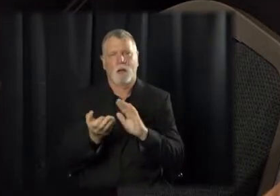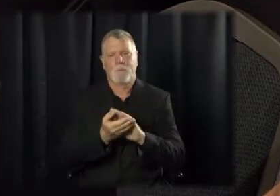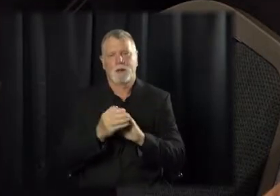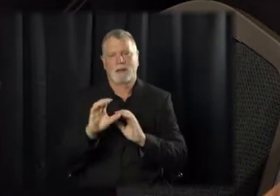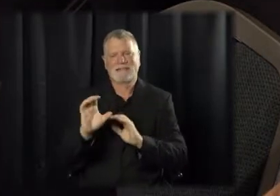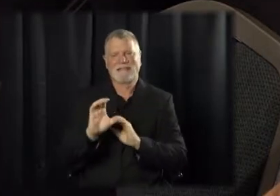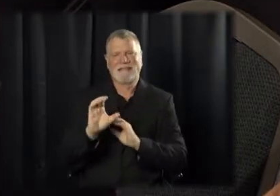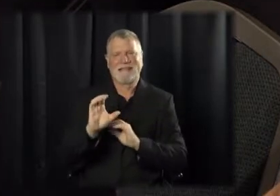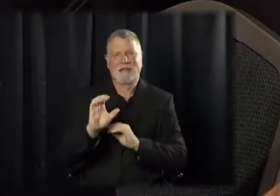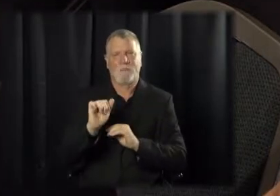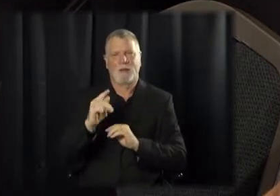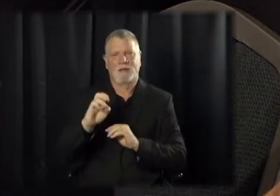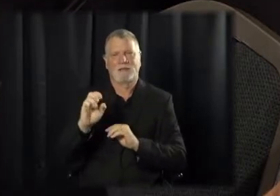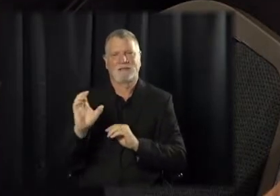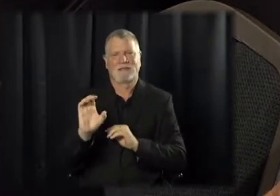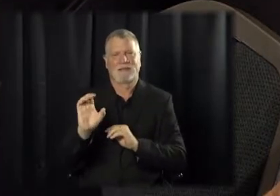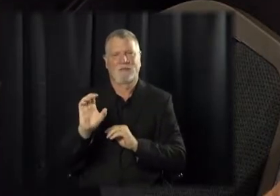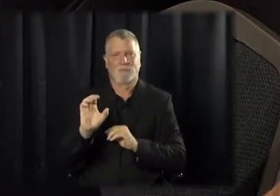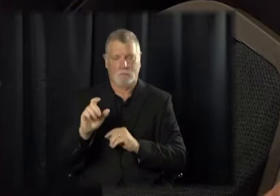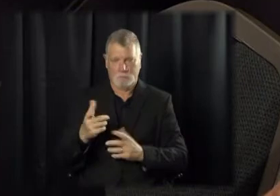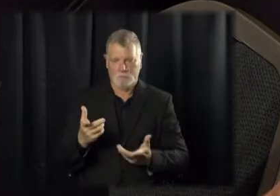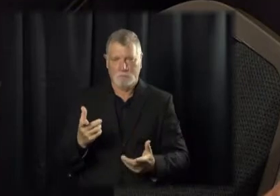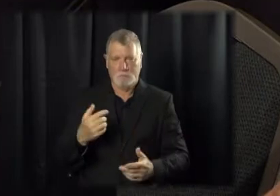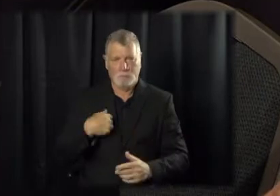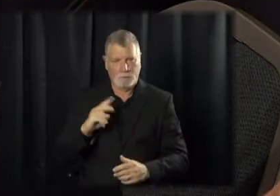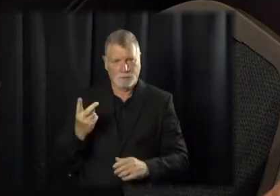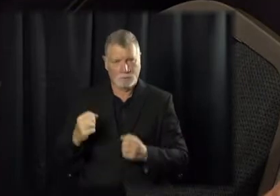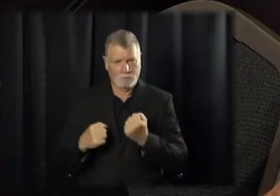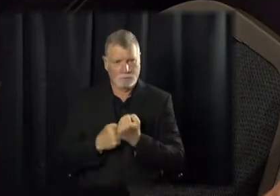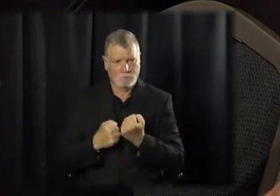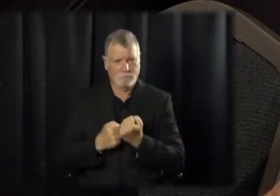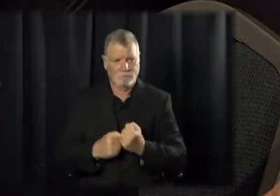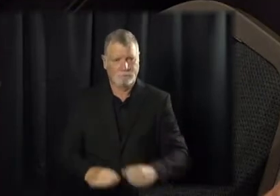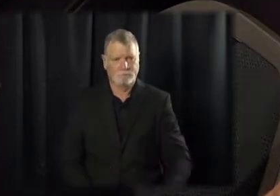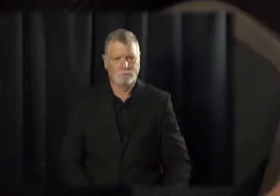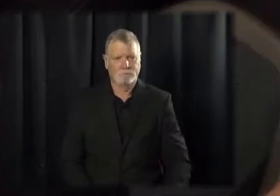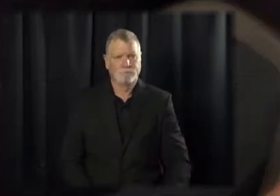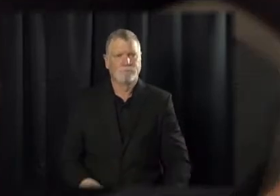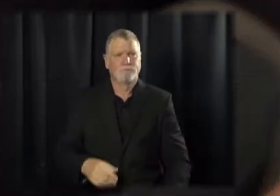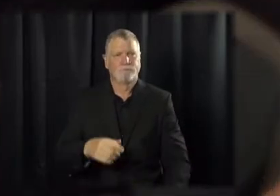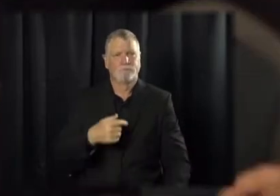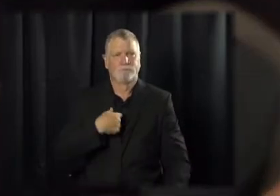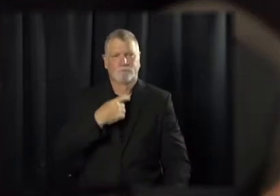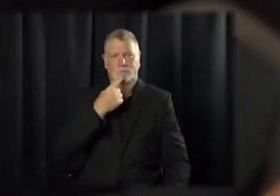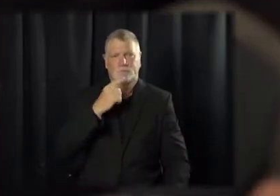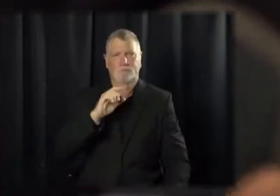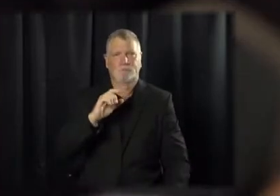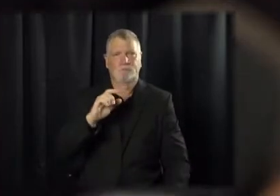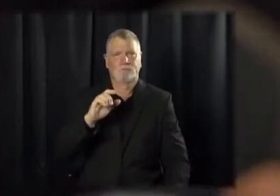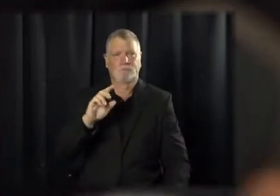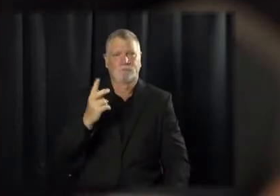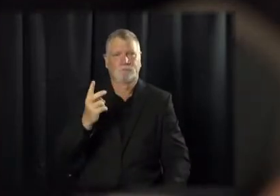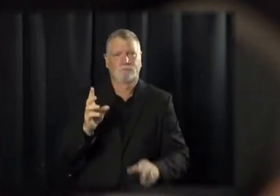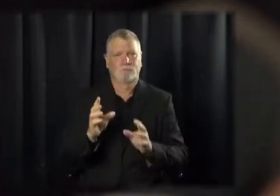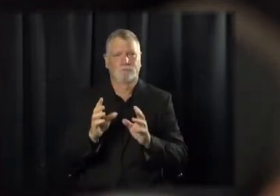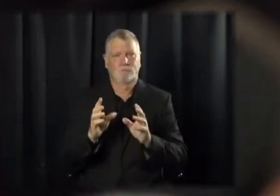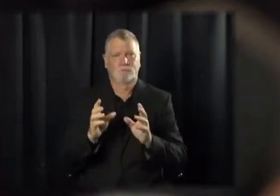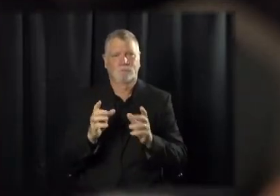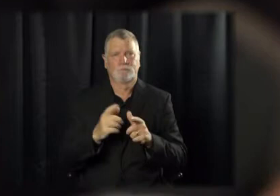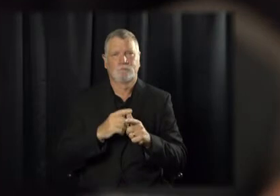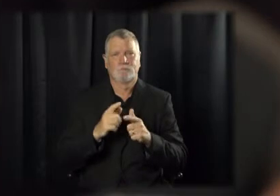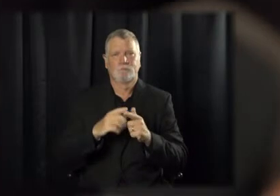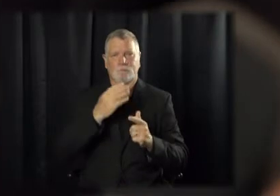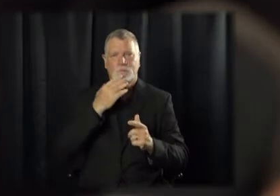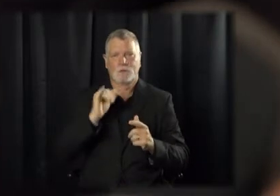here too. Do we have a second? I'll second the motion. Thank you, Antonio, and thank you,